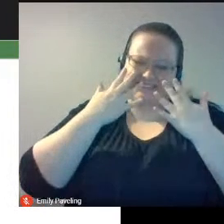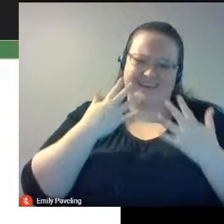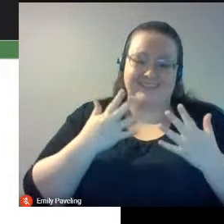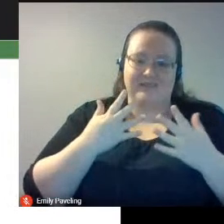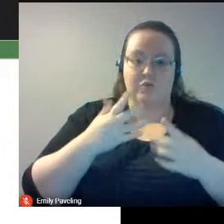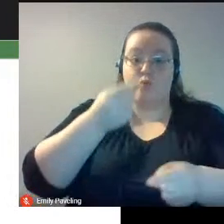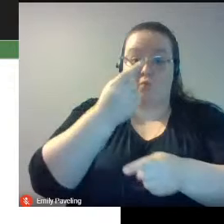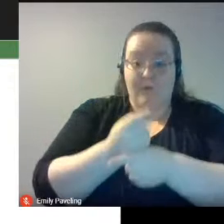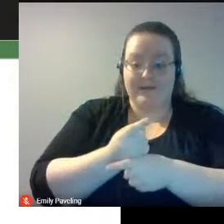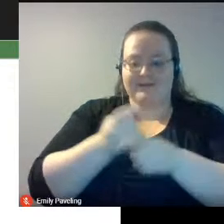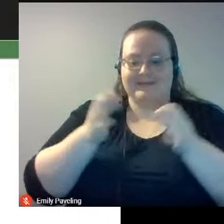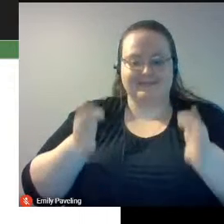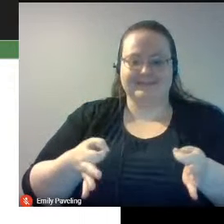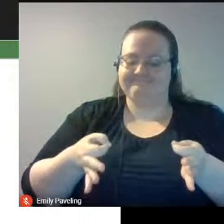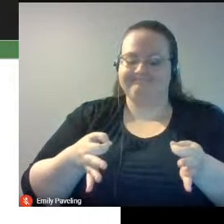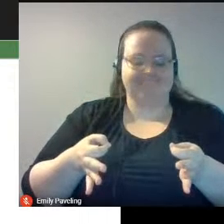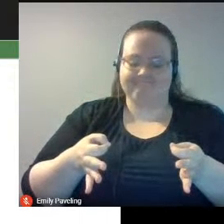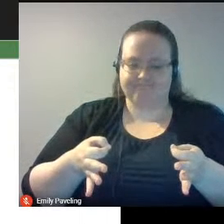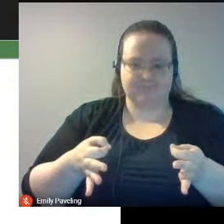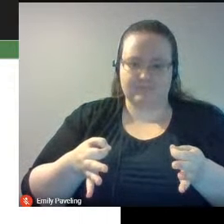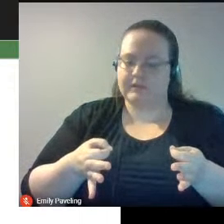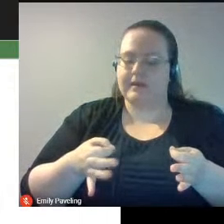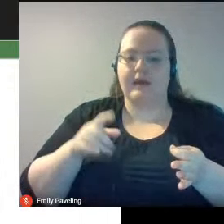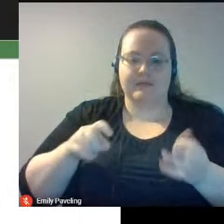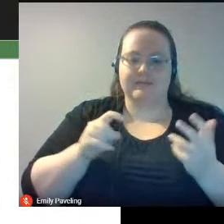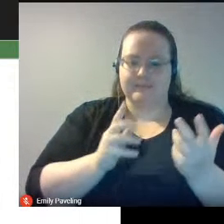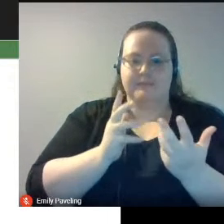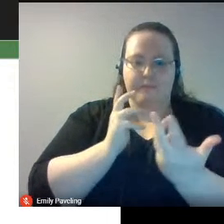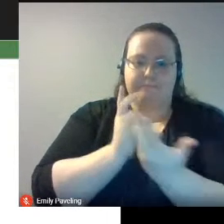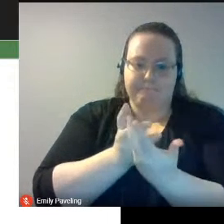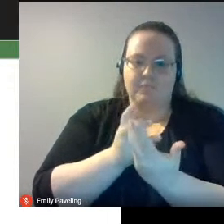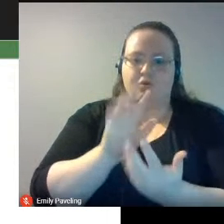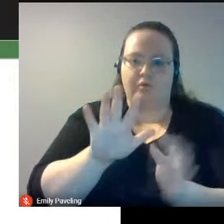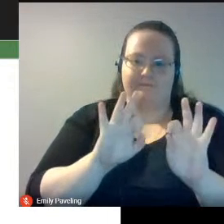only a choice that will work best for your family.